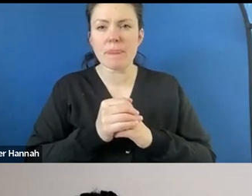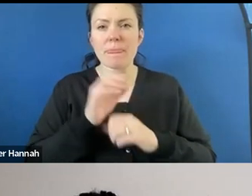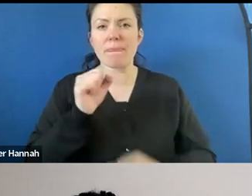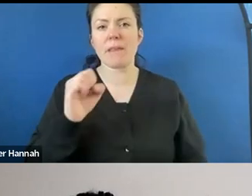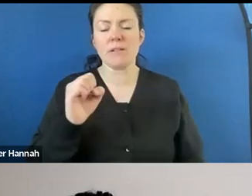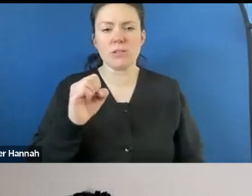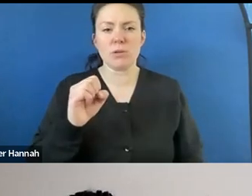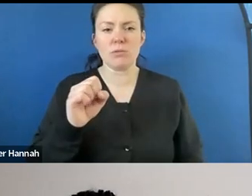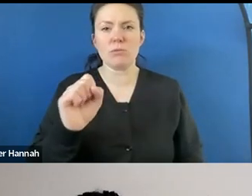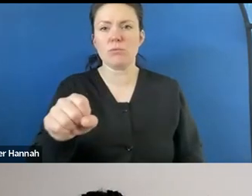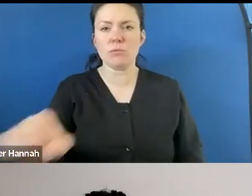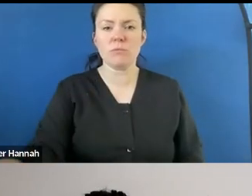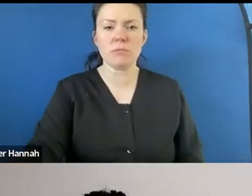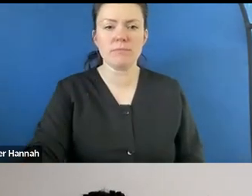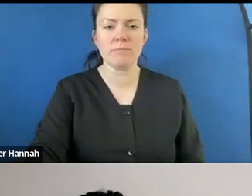and